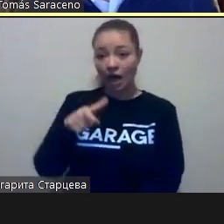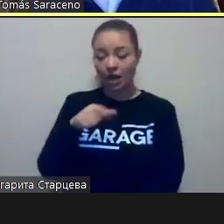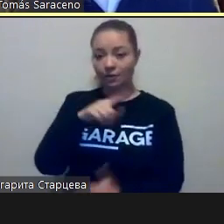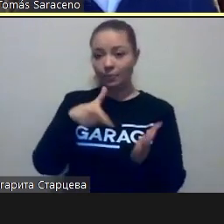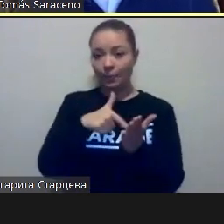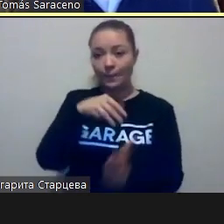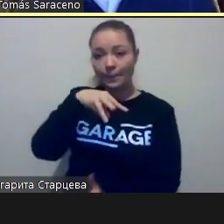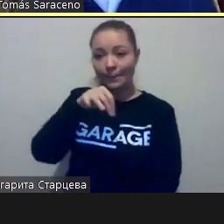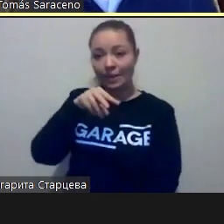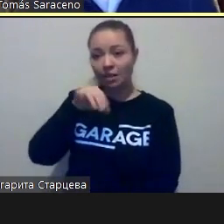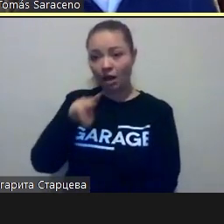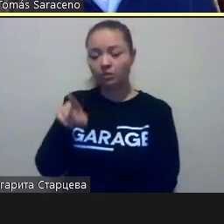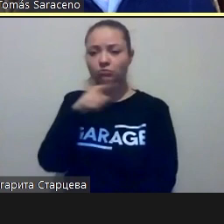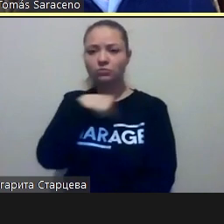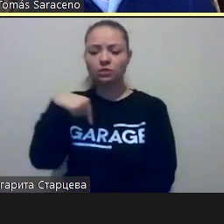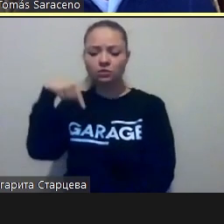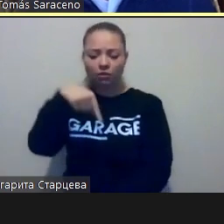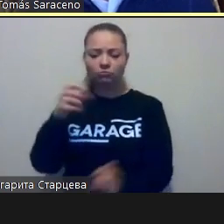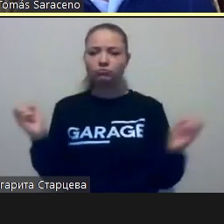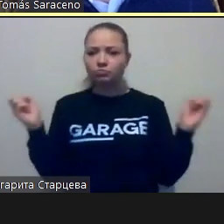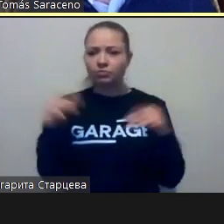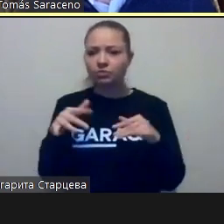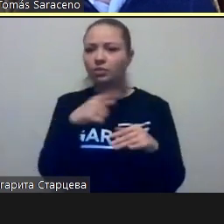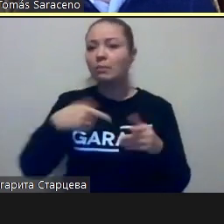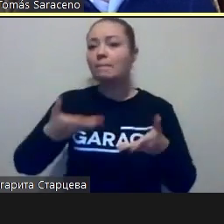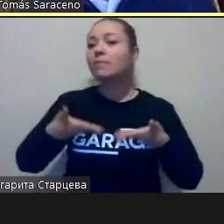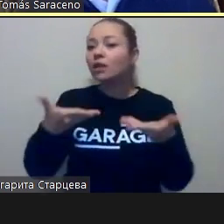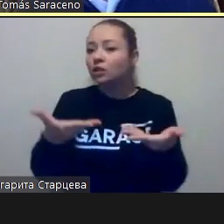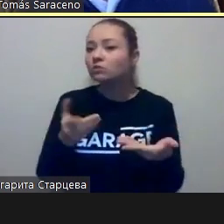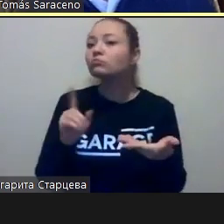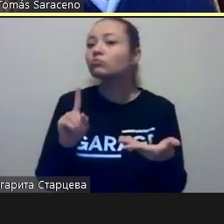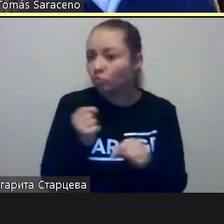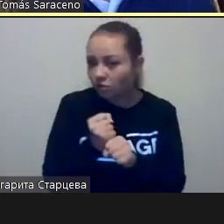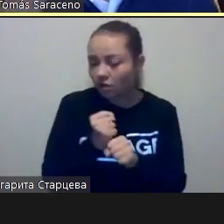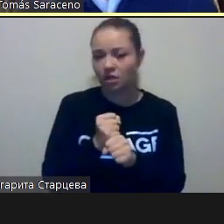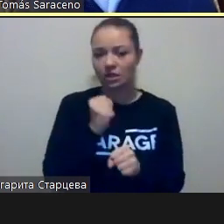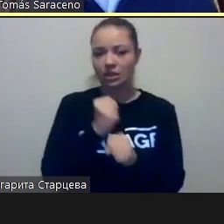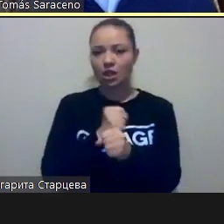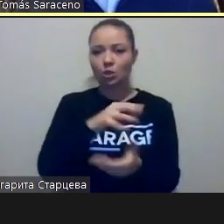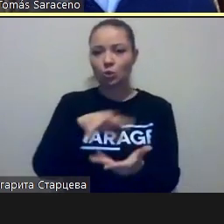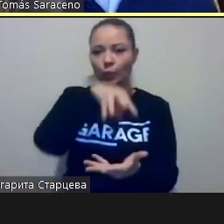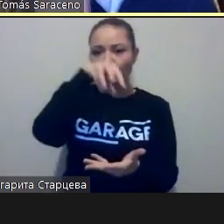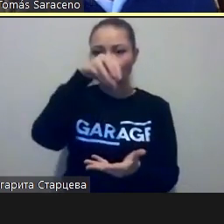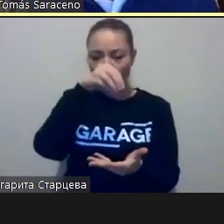sculpture. There was a community of neighborhood who